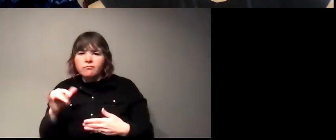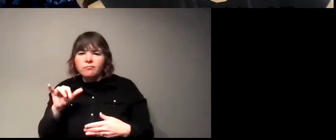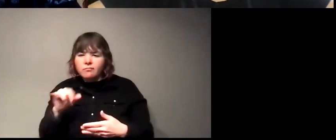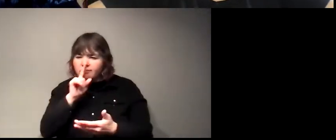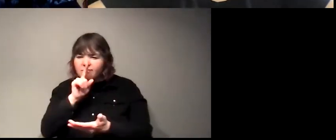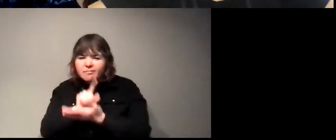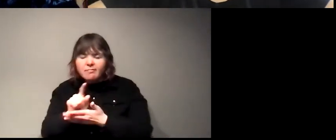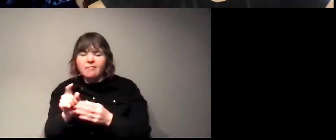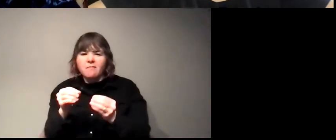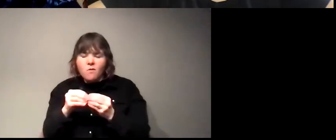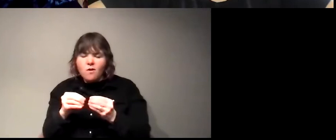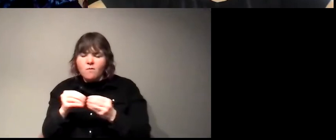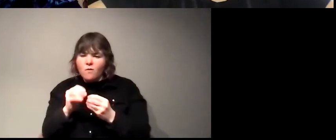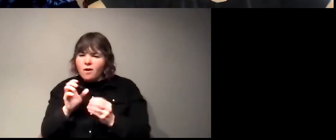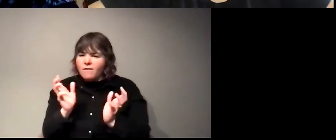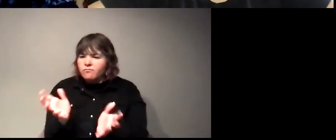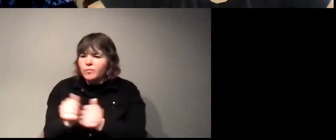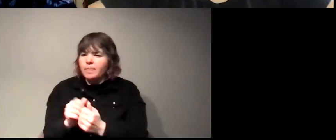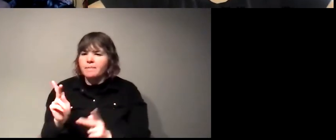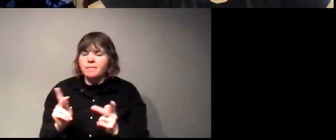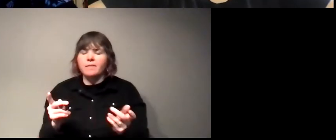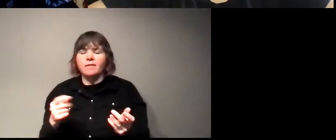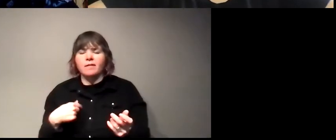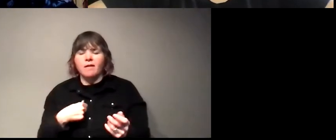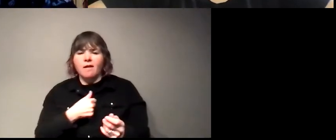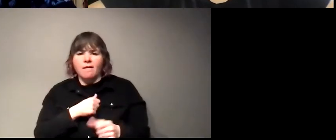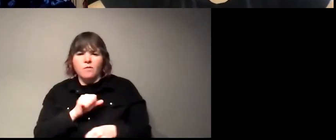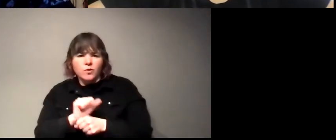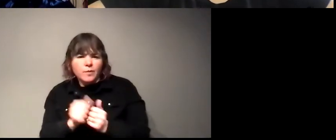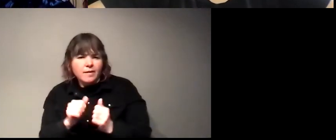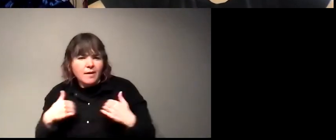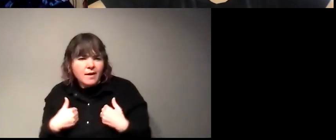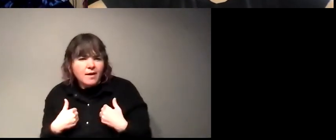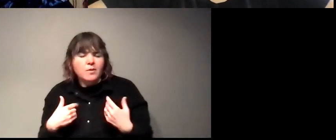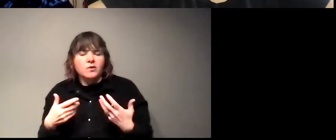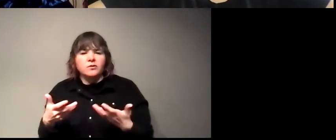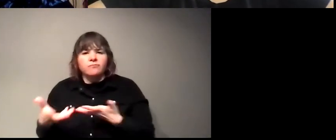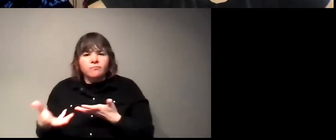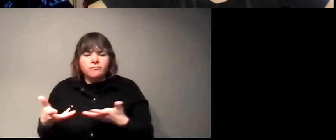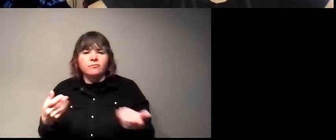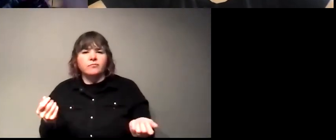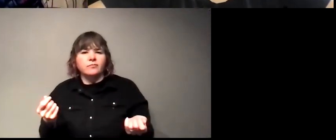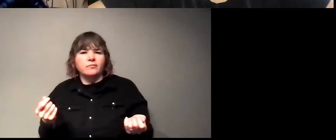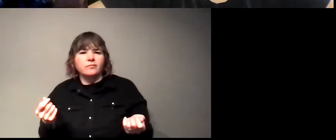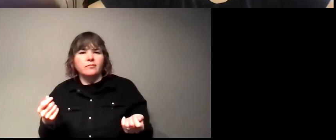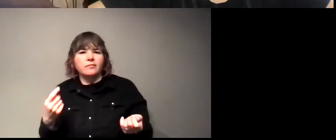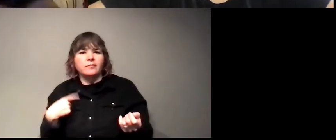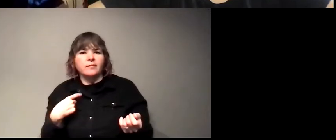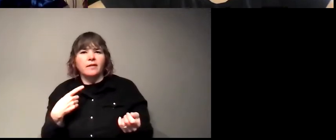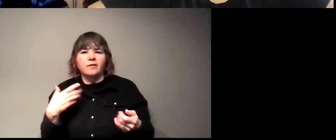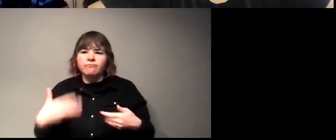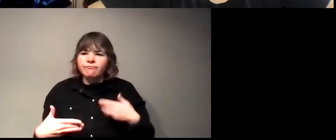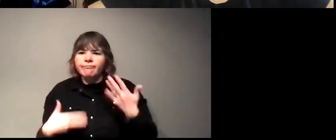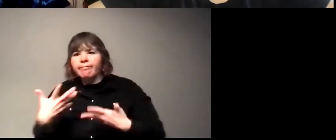this more and more. I loved talking to people about it. I loved working with the animals. And I just kind of stumbled my way